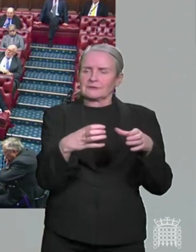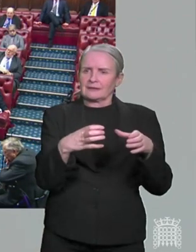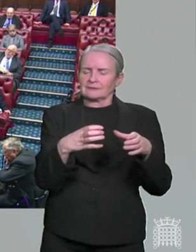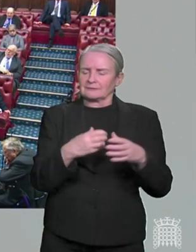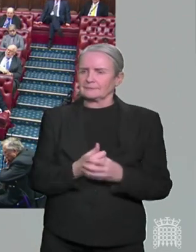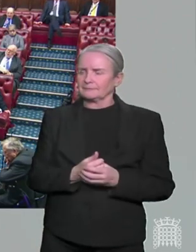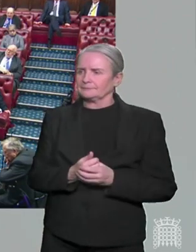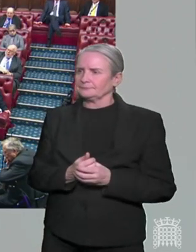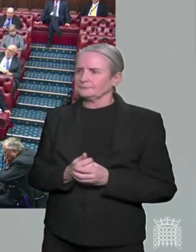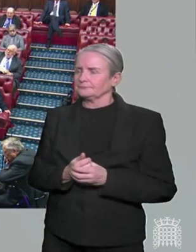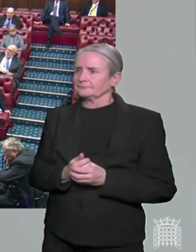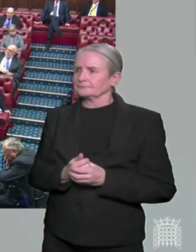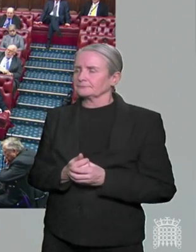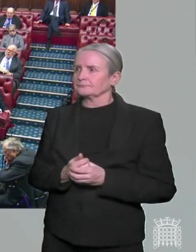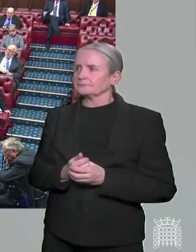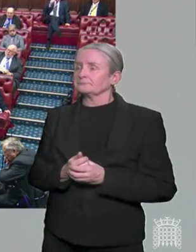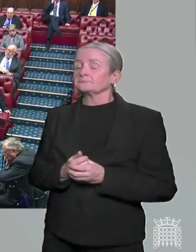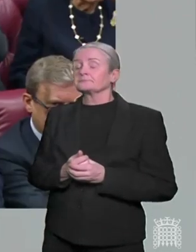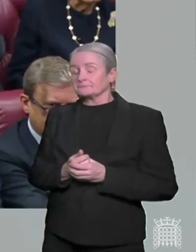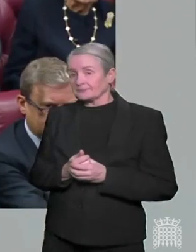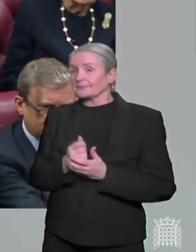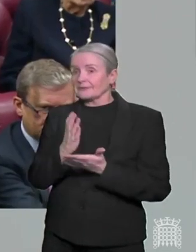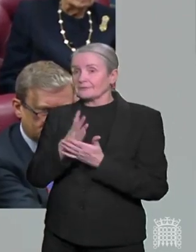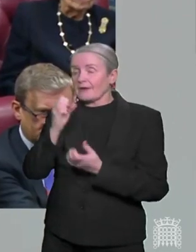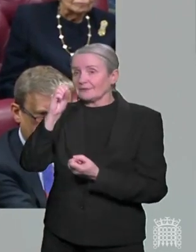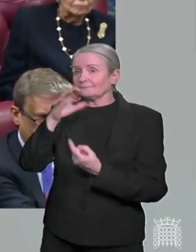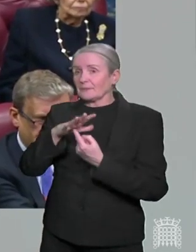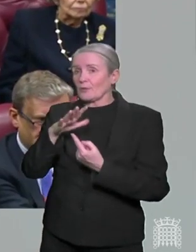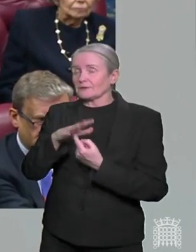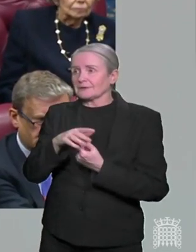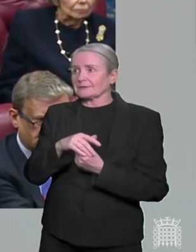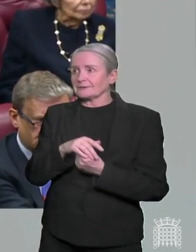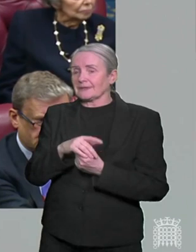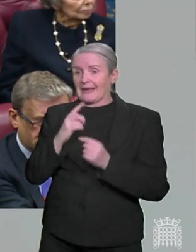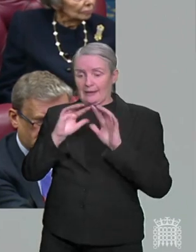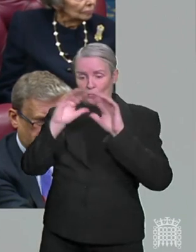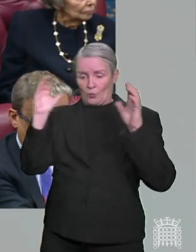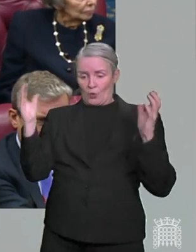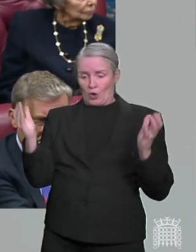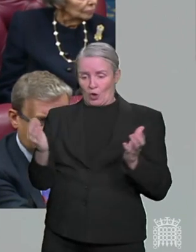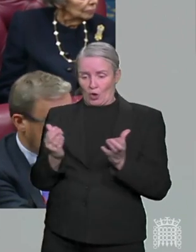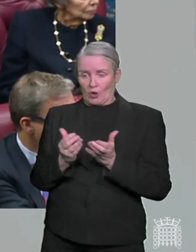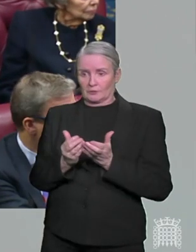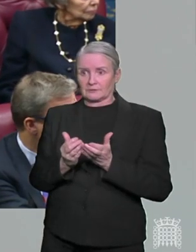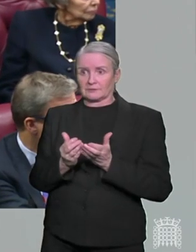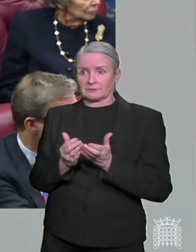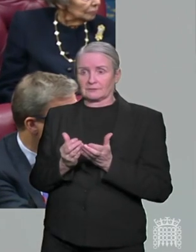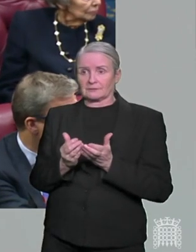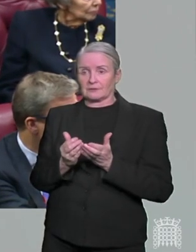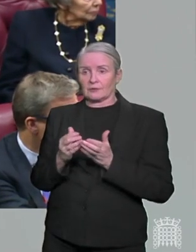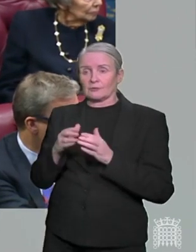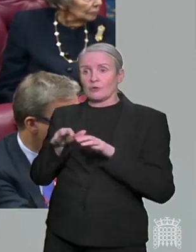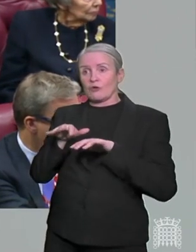Well, I think the Noble Lord makes a very important point, which is if you look across the world and you ask yourself the question, where's the biggest refugee